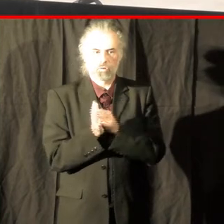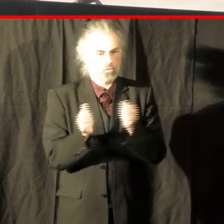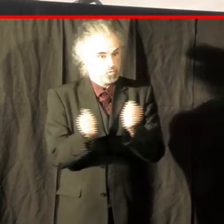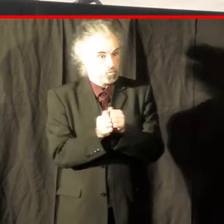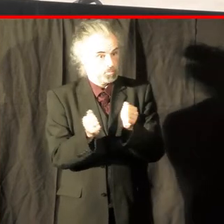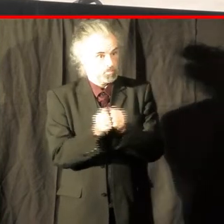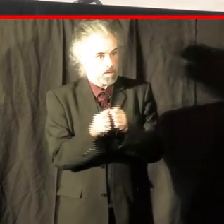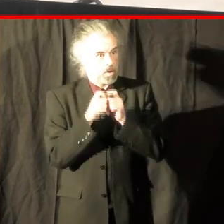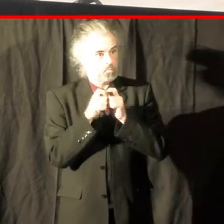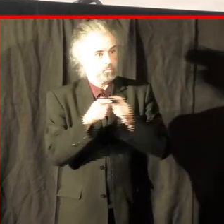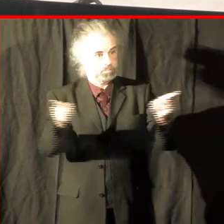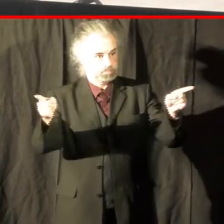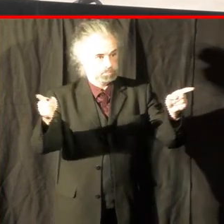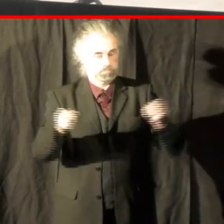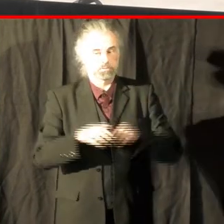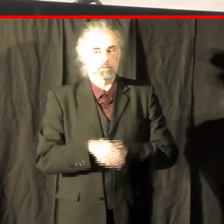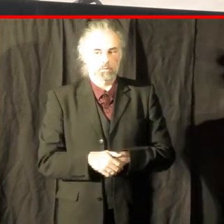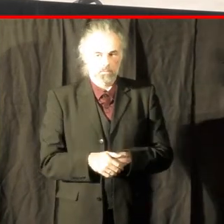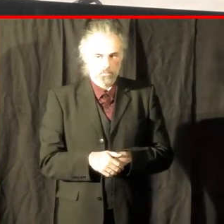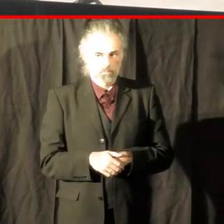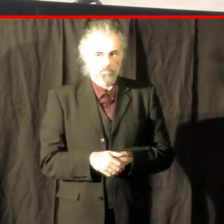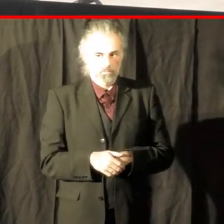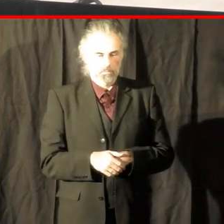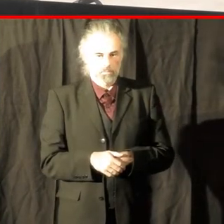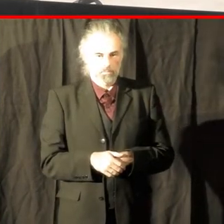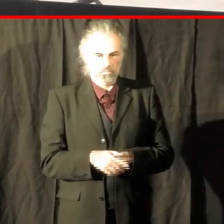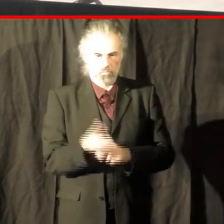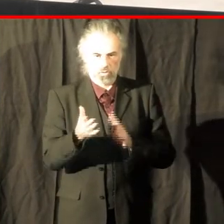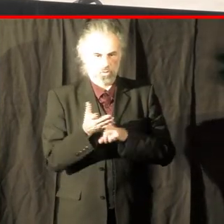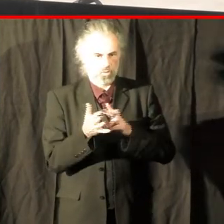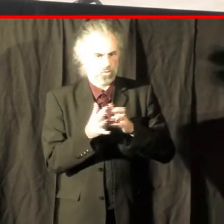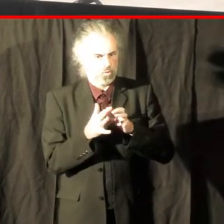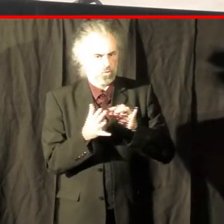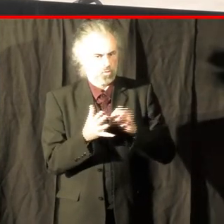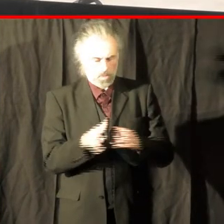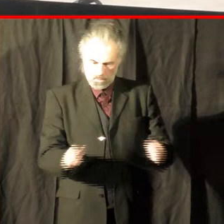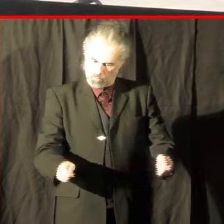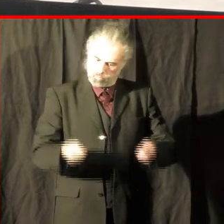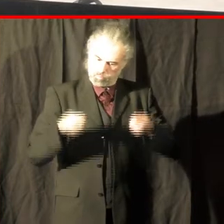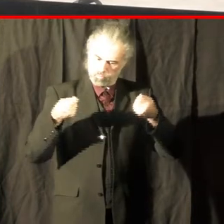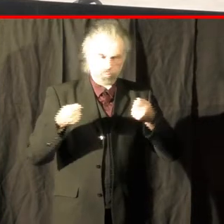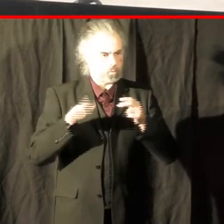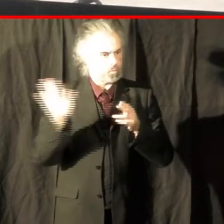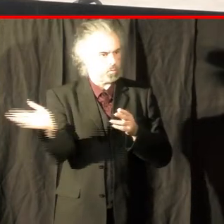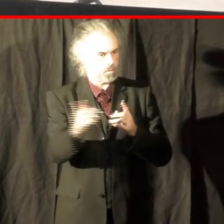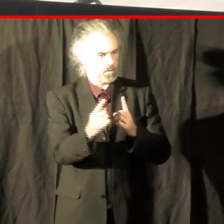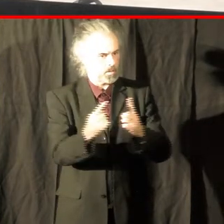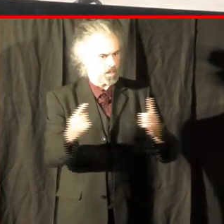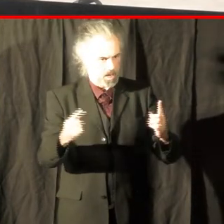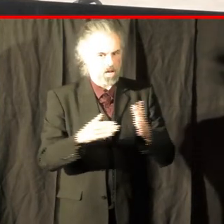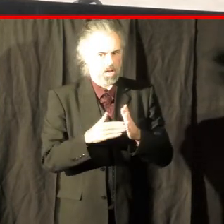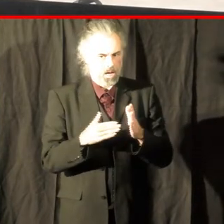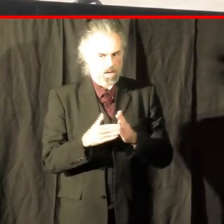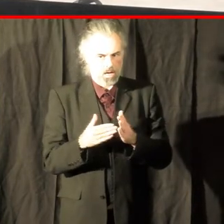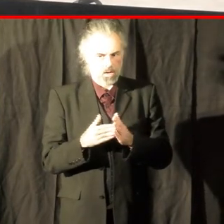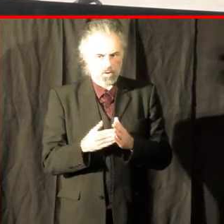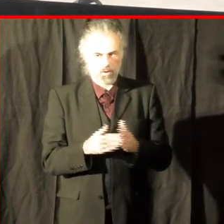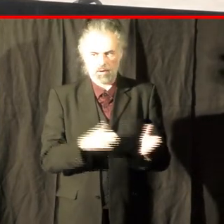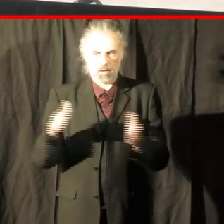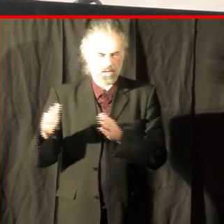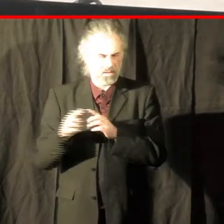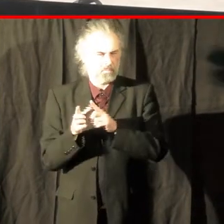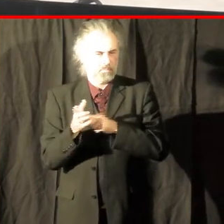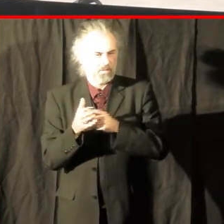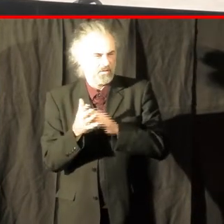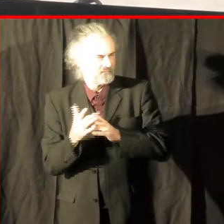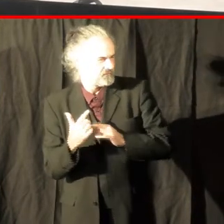and news hits the town. And we move now over to Petersville, way out west,